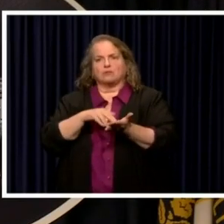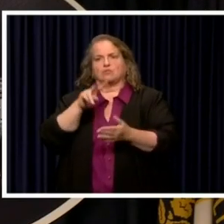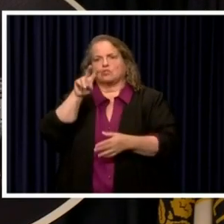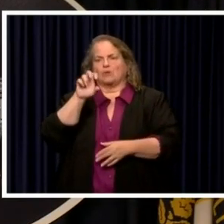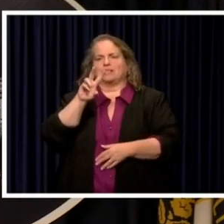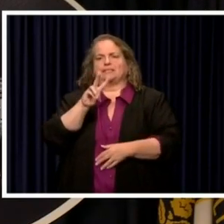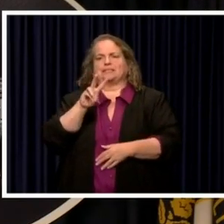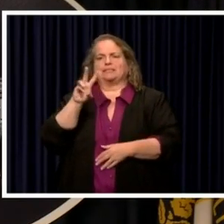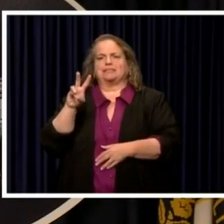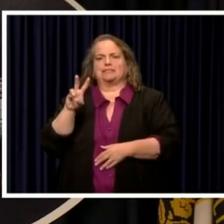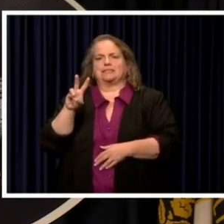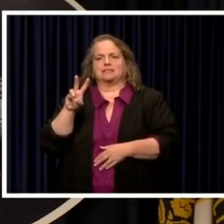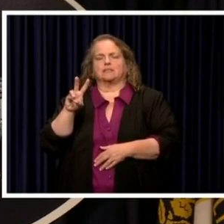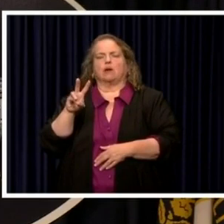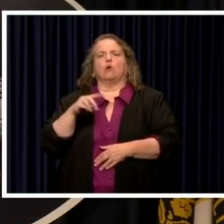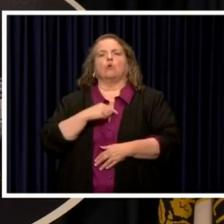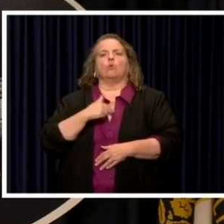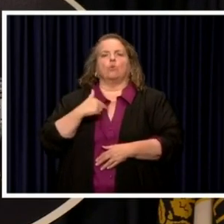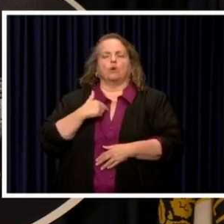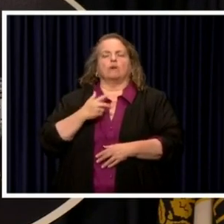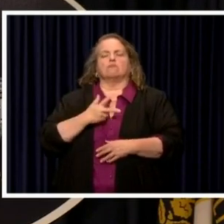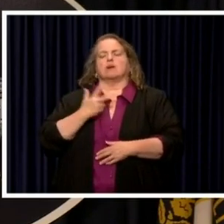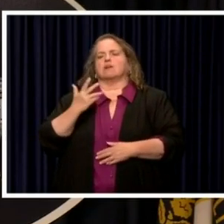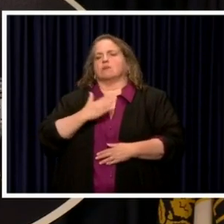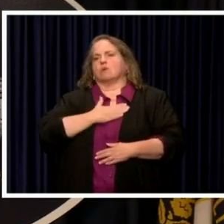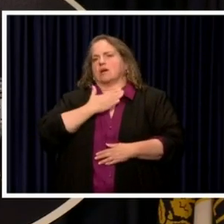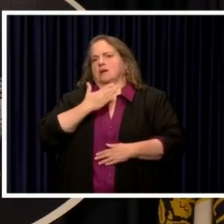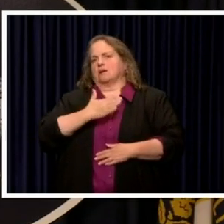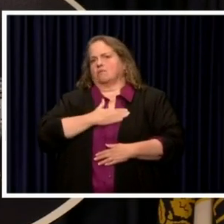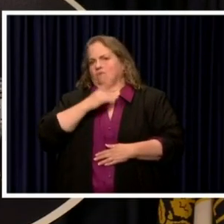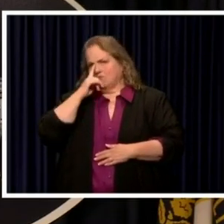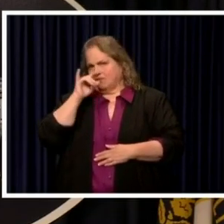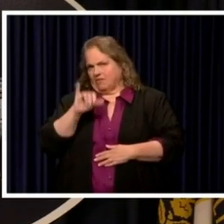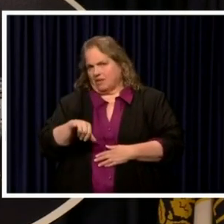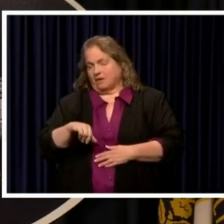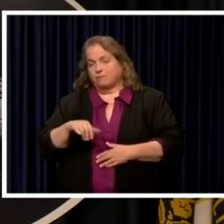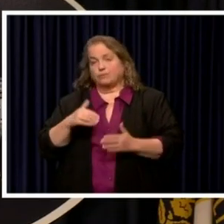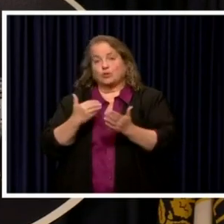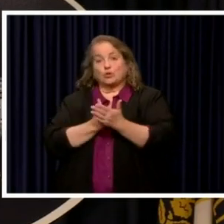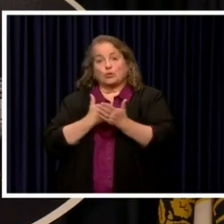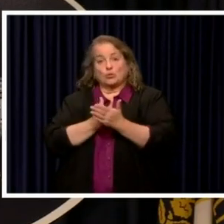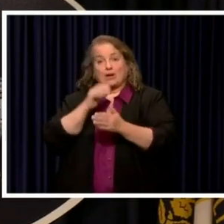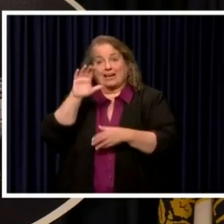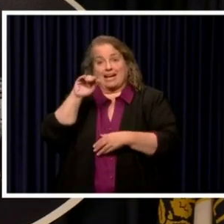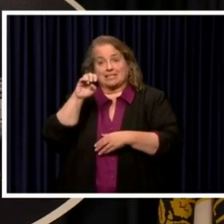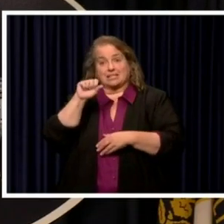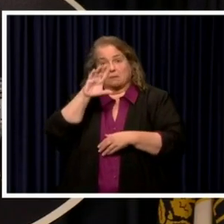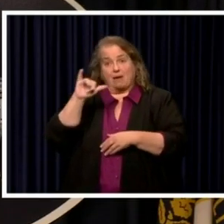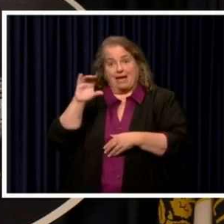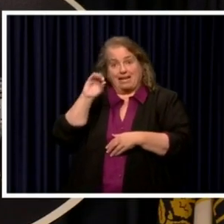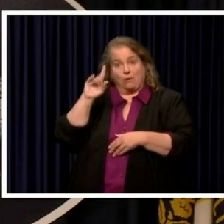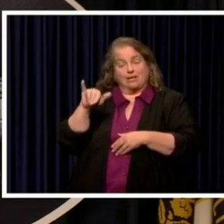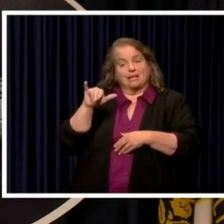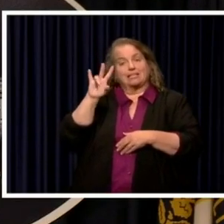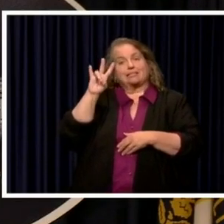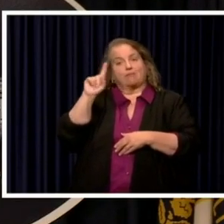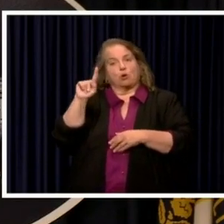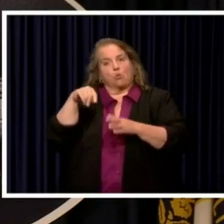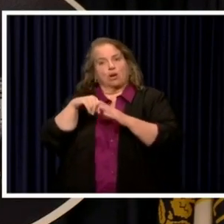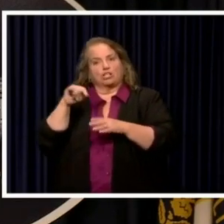1,266, and we are grateful for that. New cases by county, 71 in